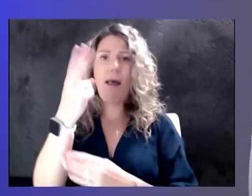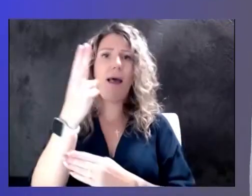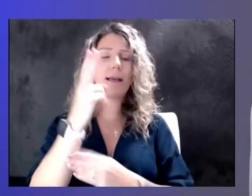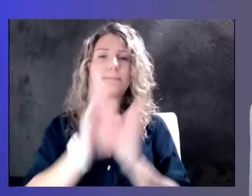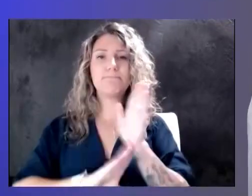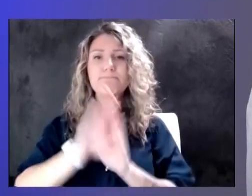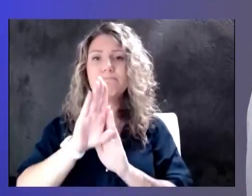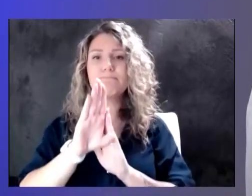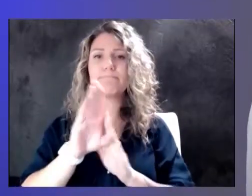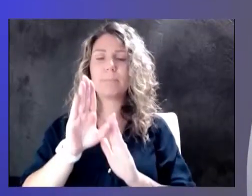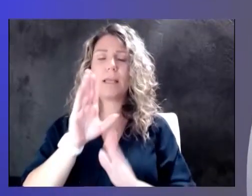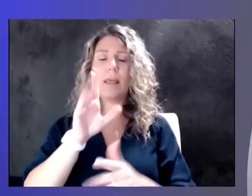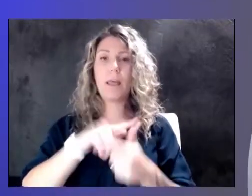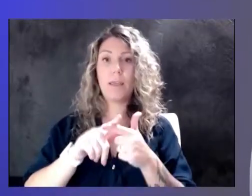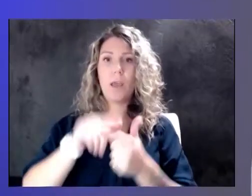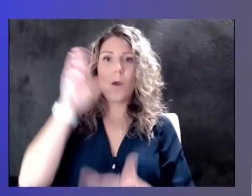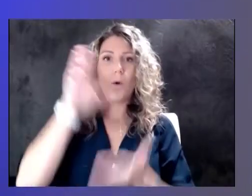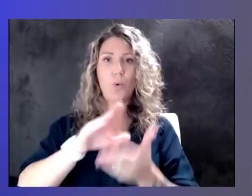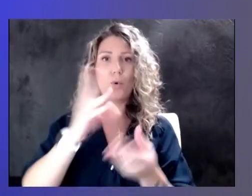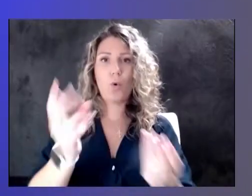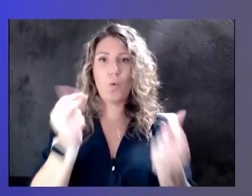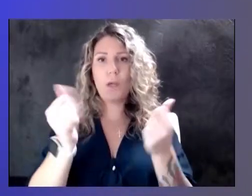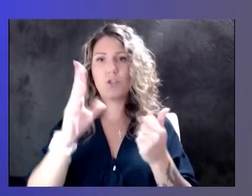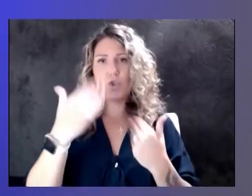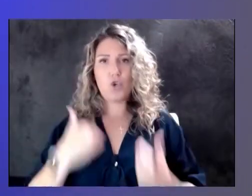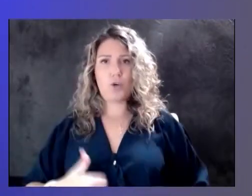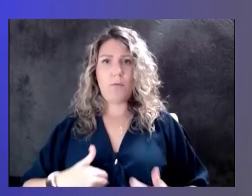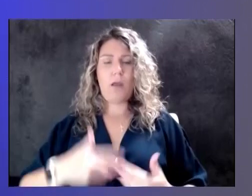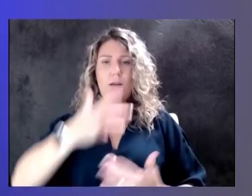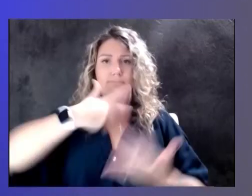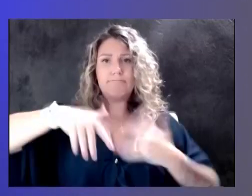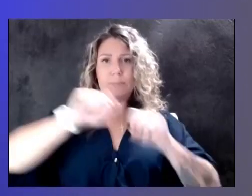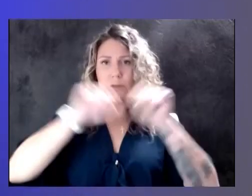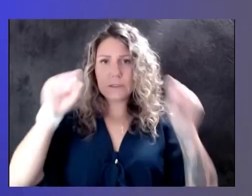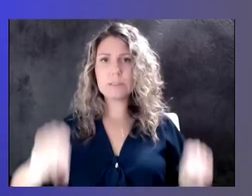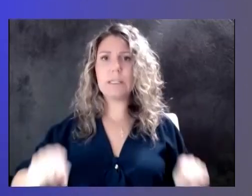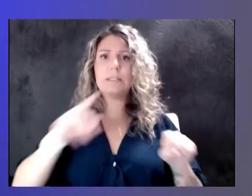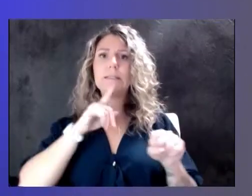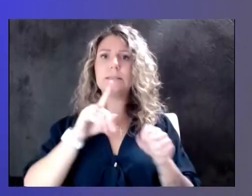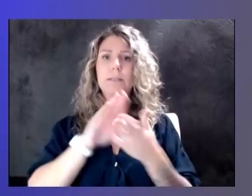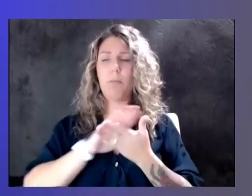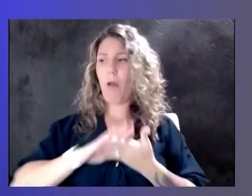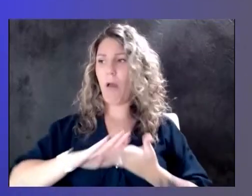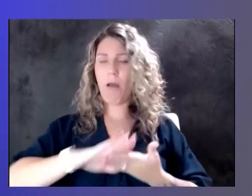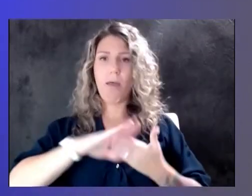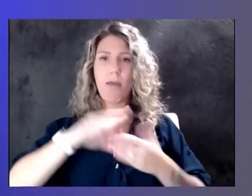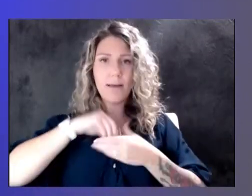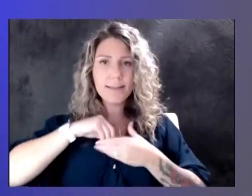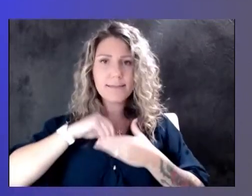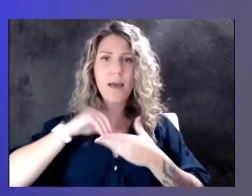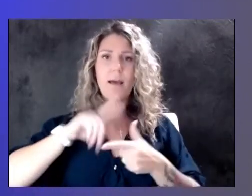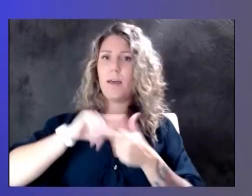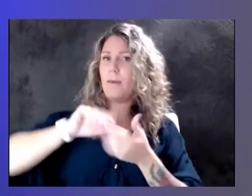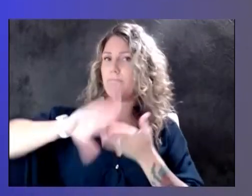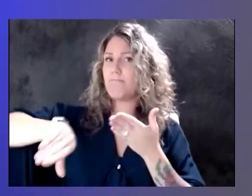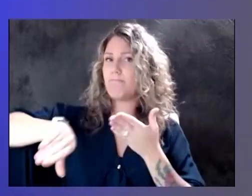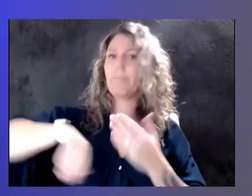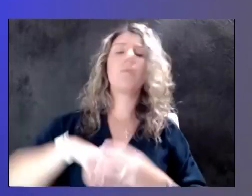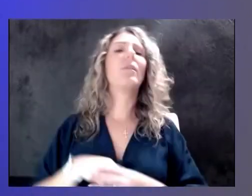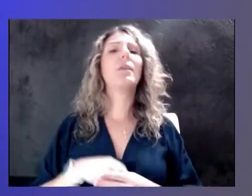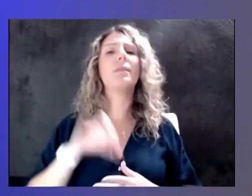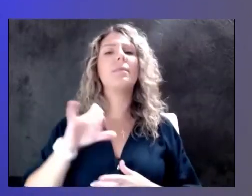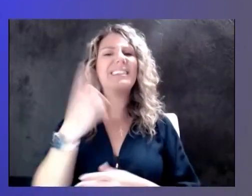very quickly. So I think your immune system is kicking in, you're clearing that out really quickly. And so that would be something that I would want to consider,